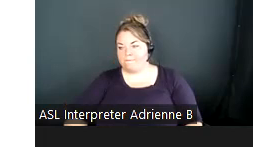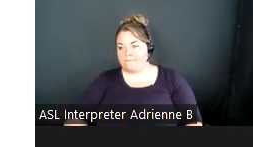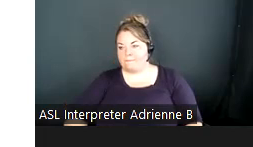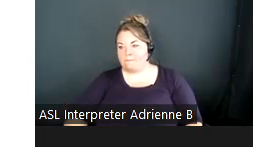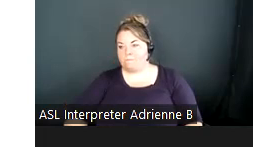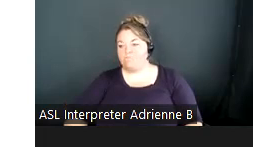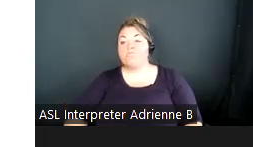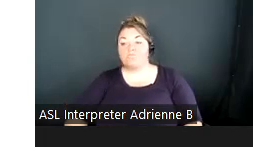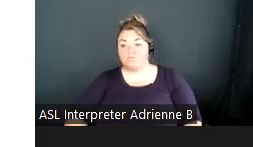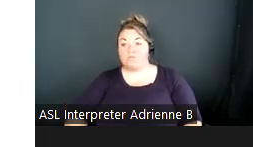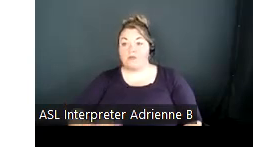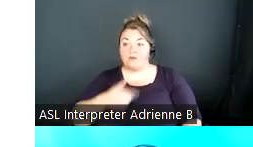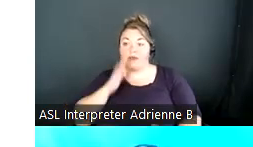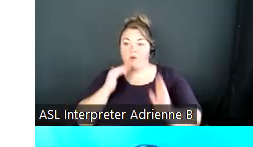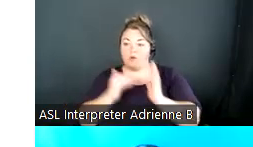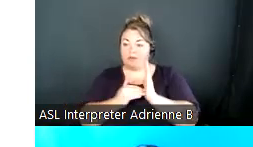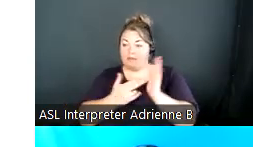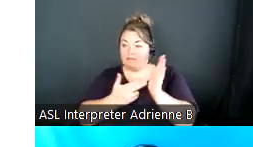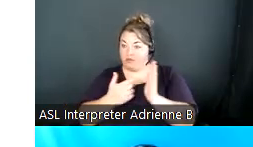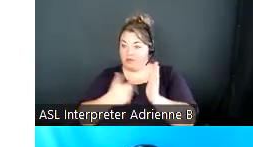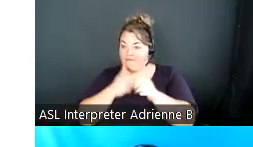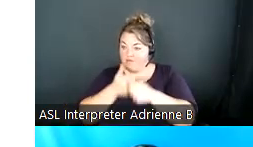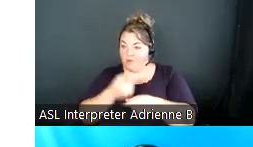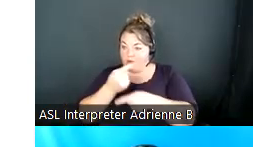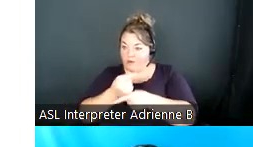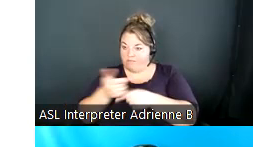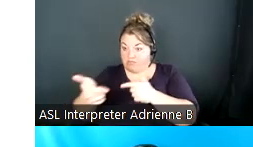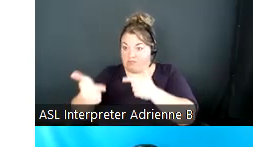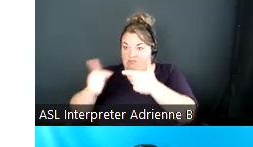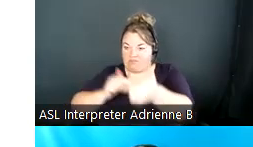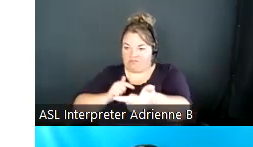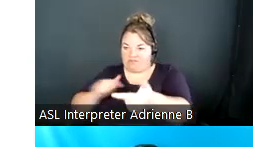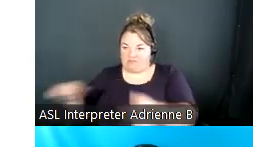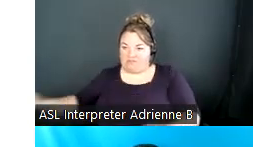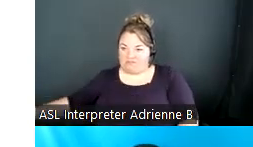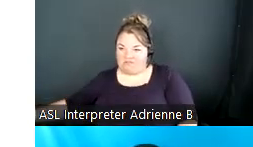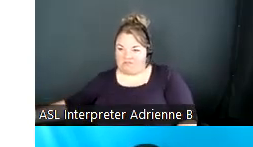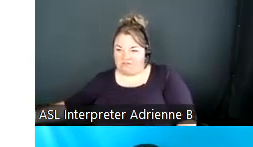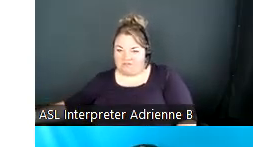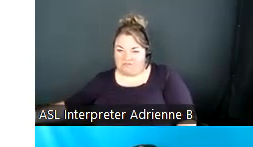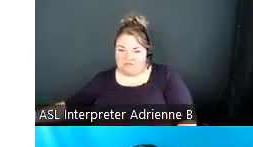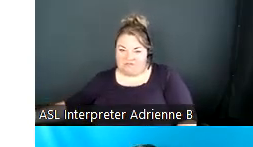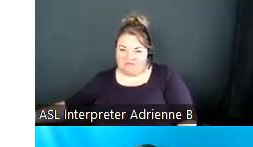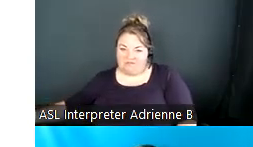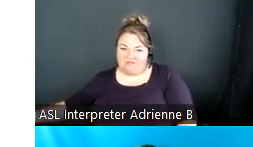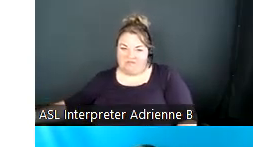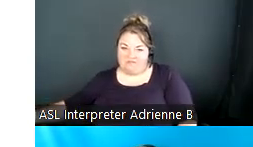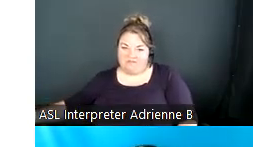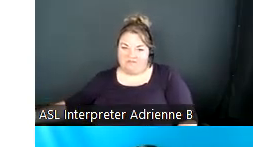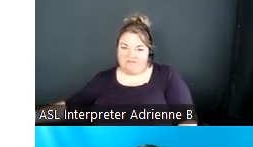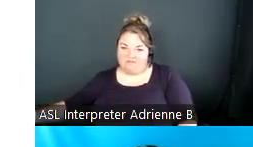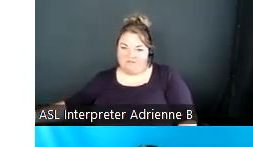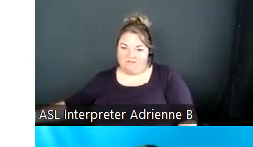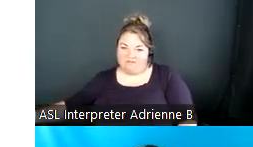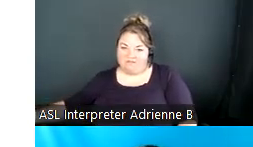So I'll repeat back just to make sure I'm following, Cindy. So the question is, as organizations are working